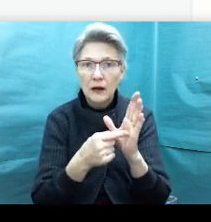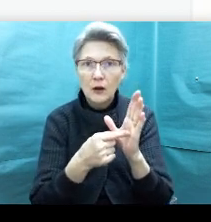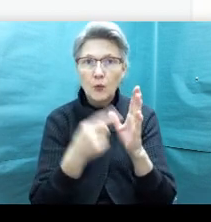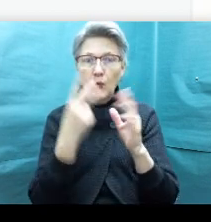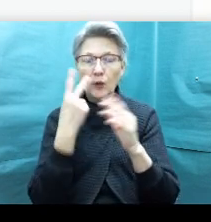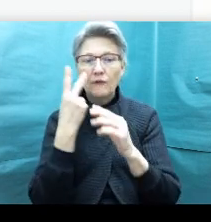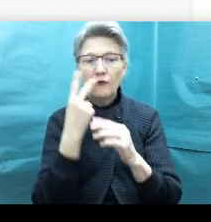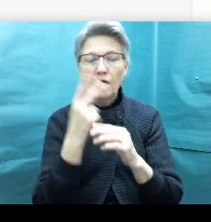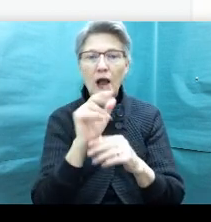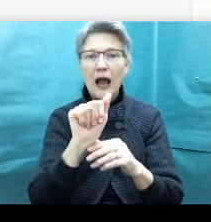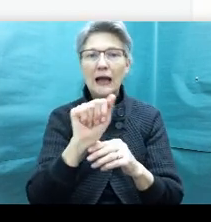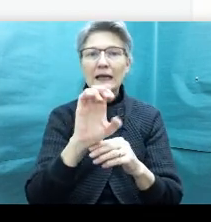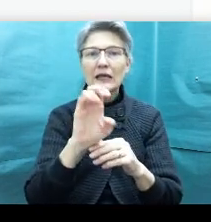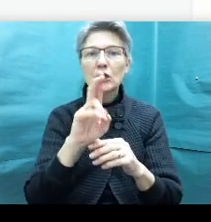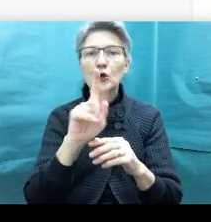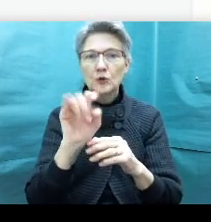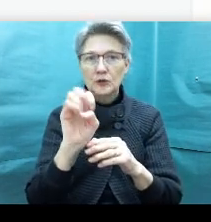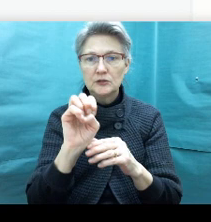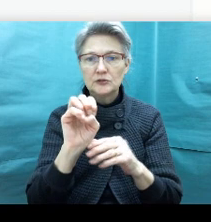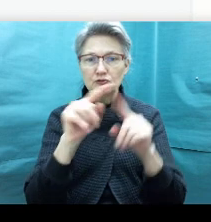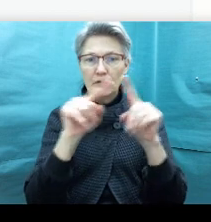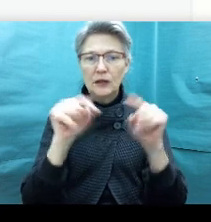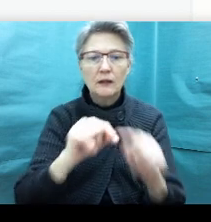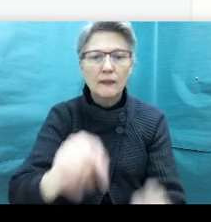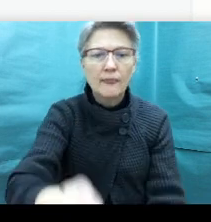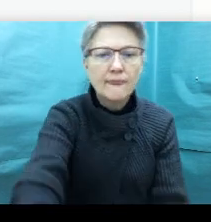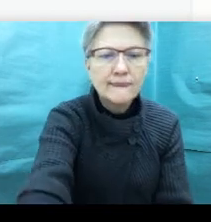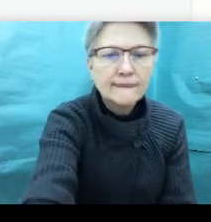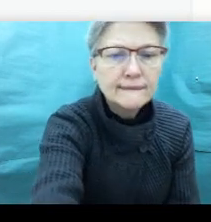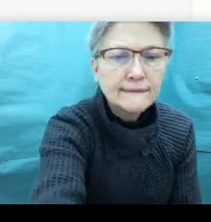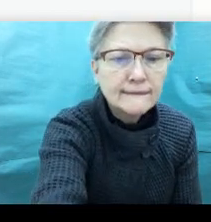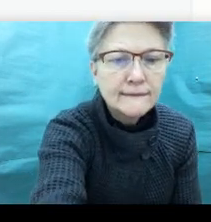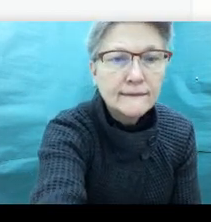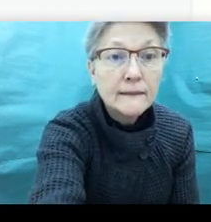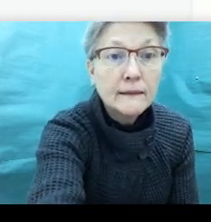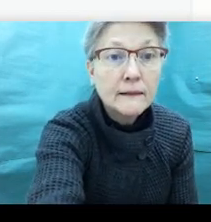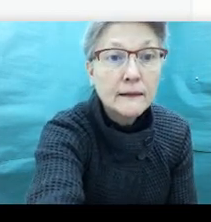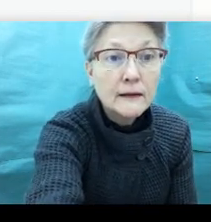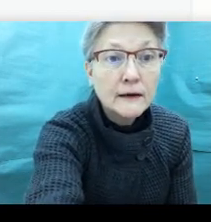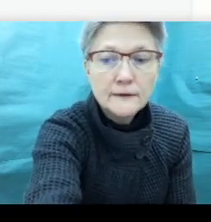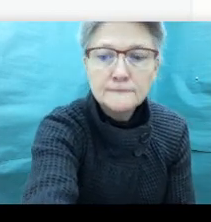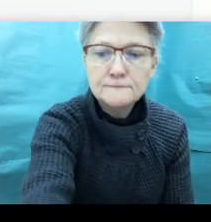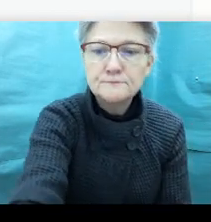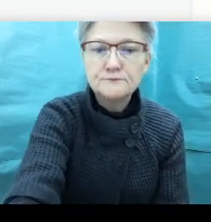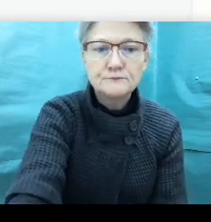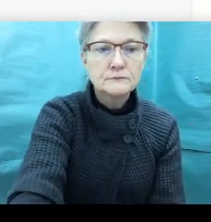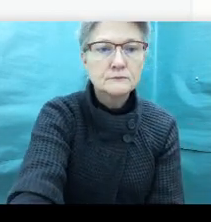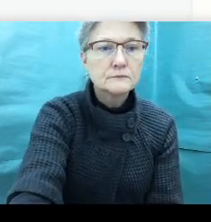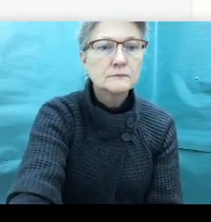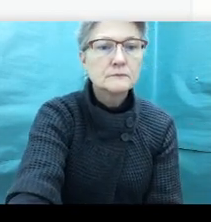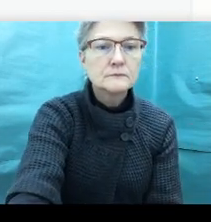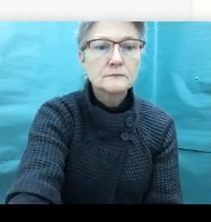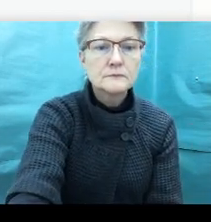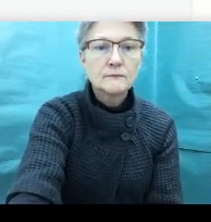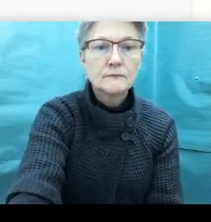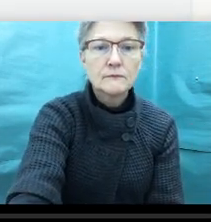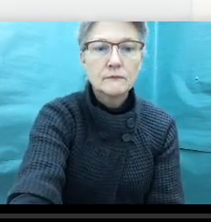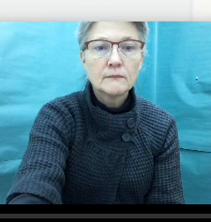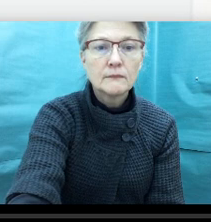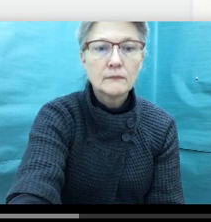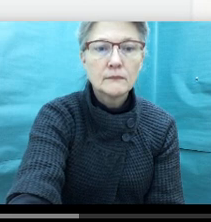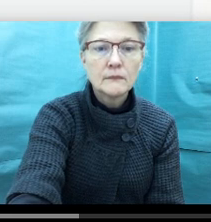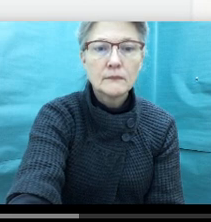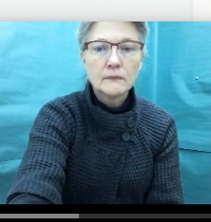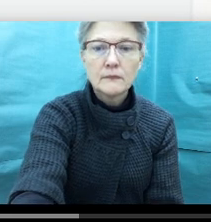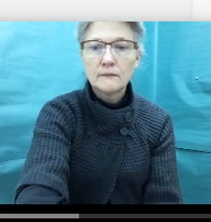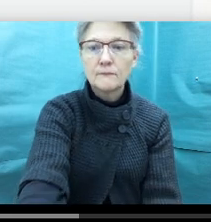for an acute triangle. I'm starting with triangle RST right here. Looking at it, I see that all 3 of those